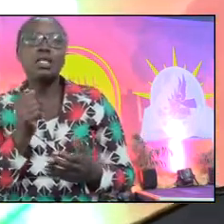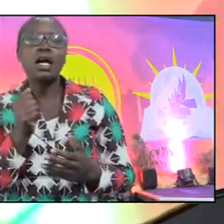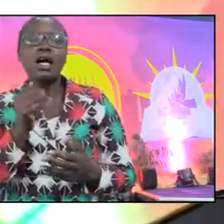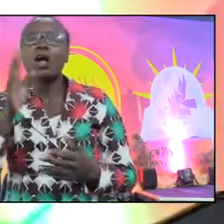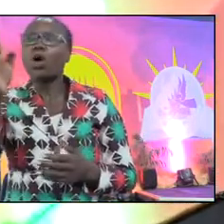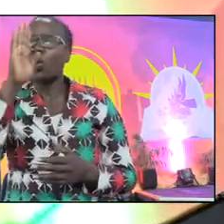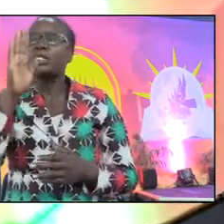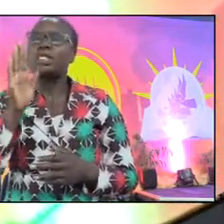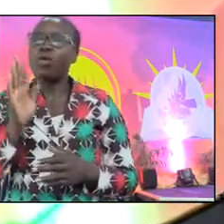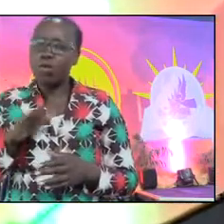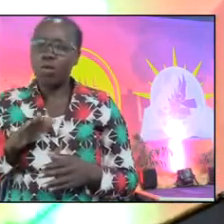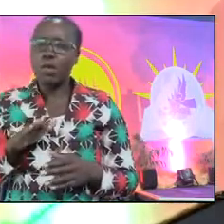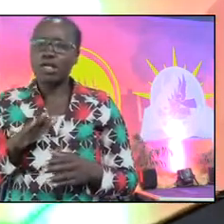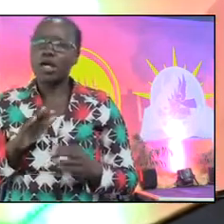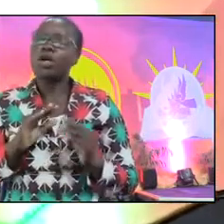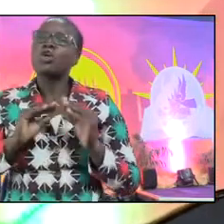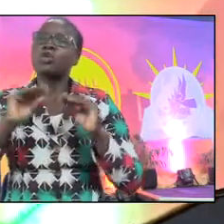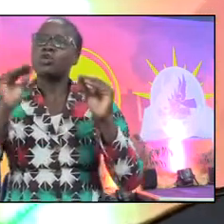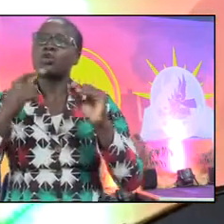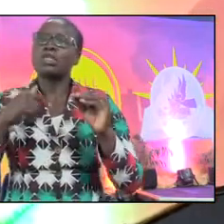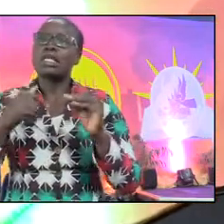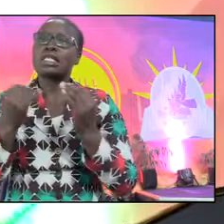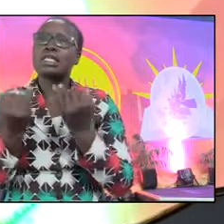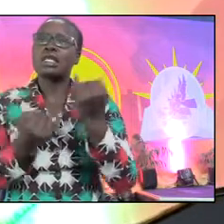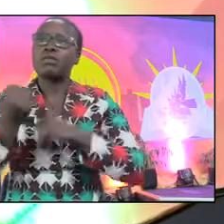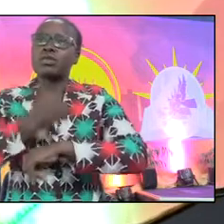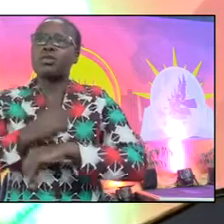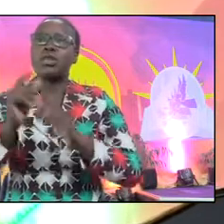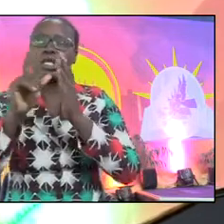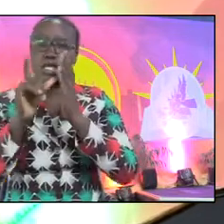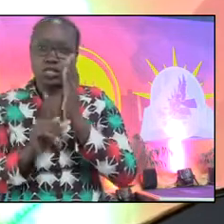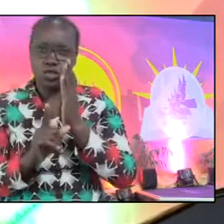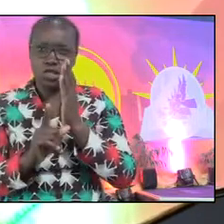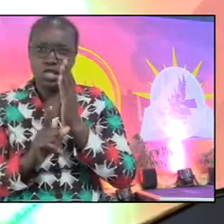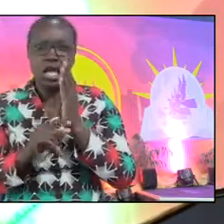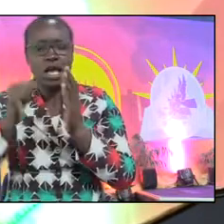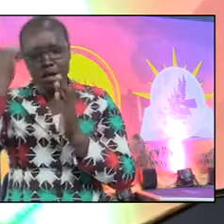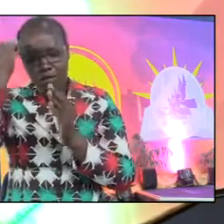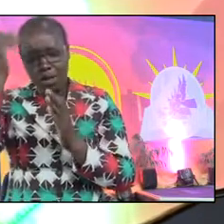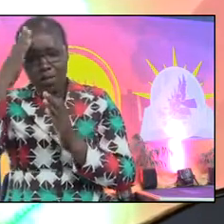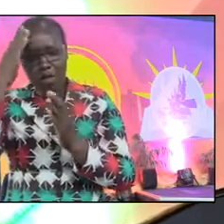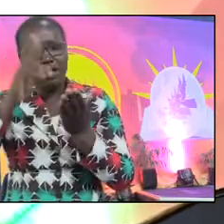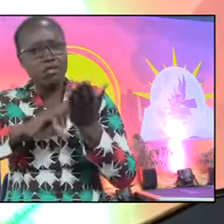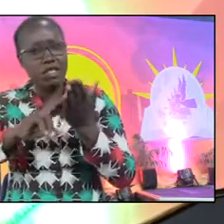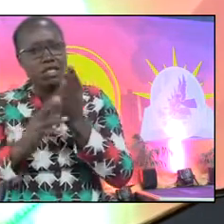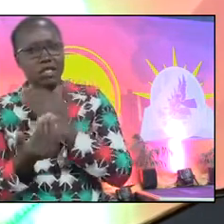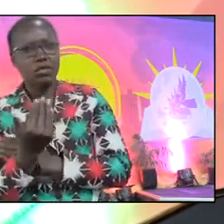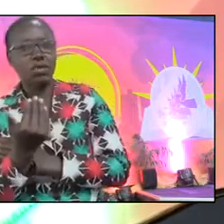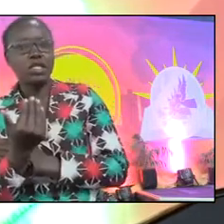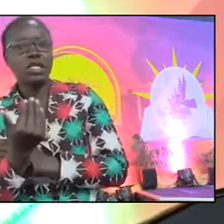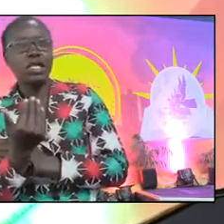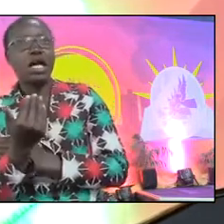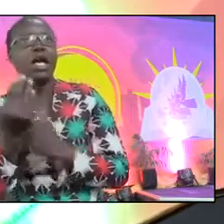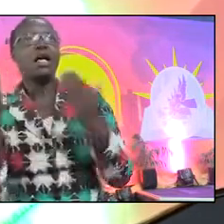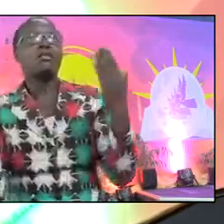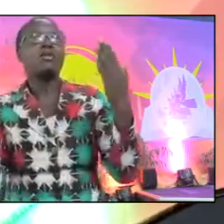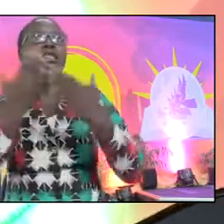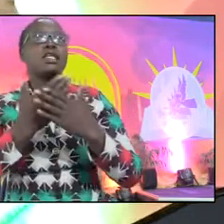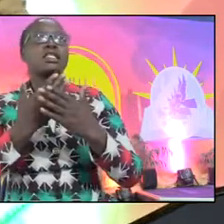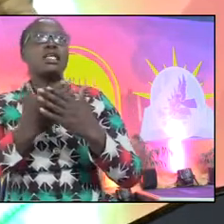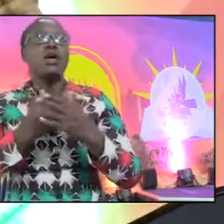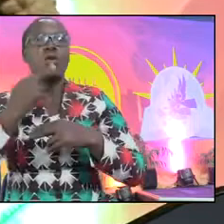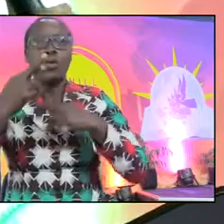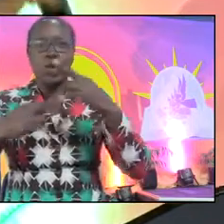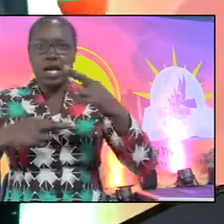godly woman who taught us Sabbath school lessons, memory verses in the morning, And by night, we had